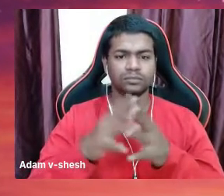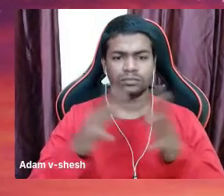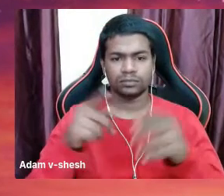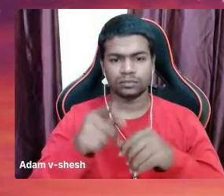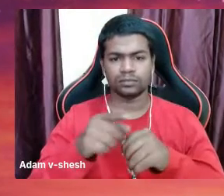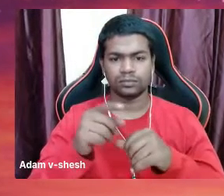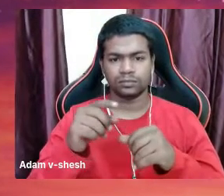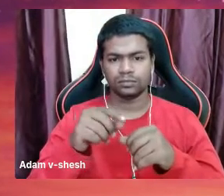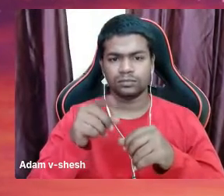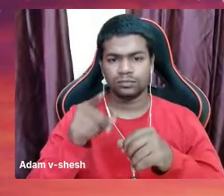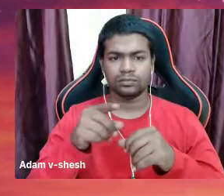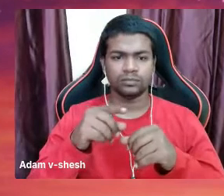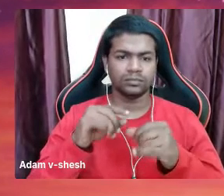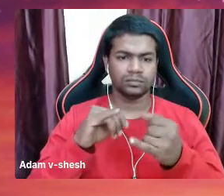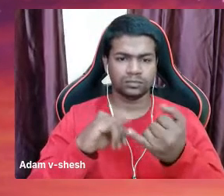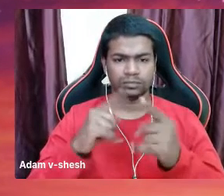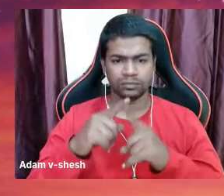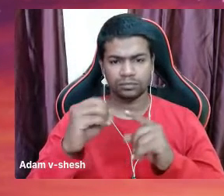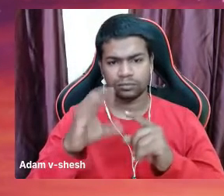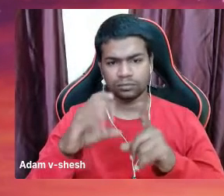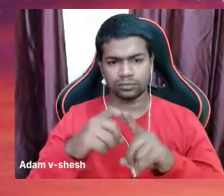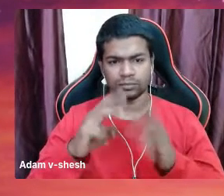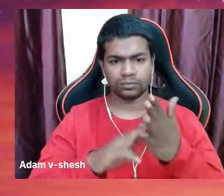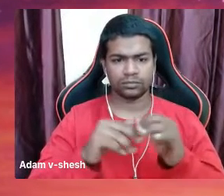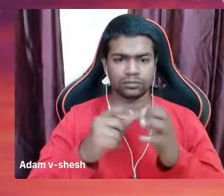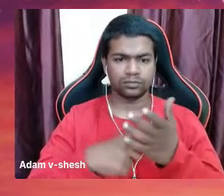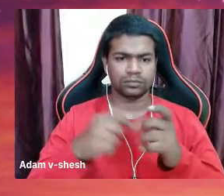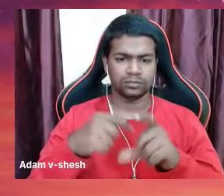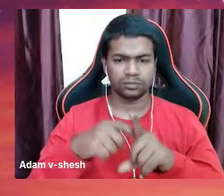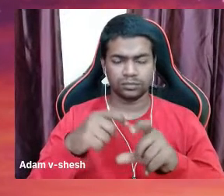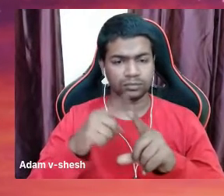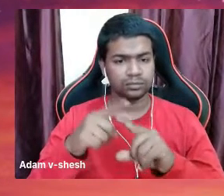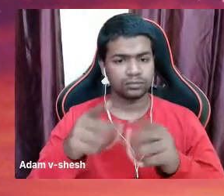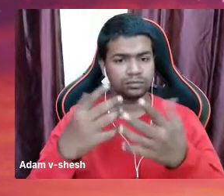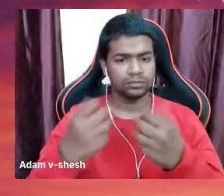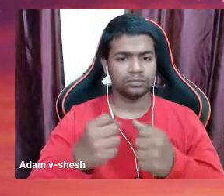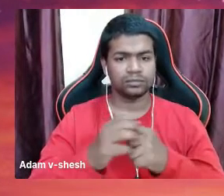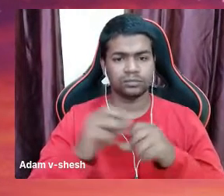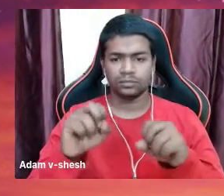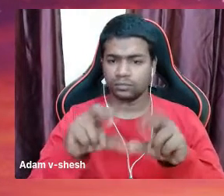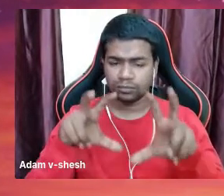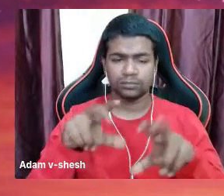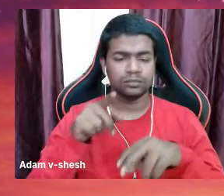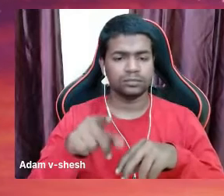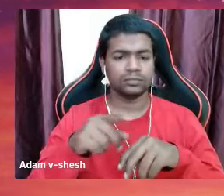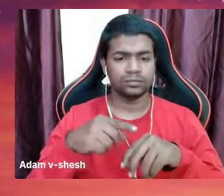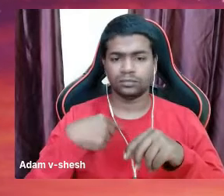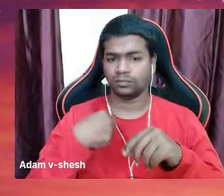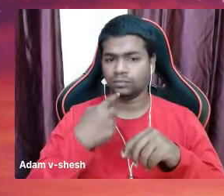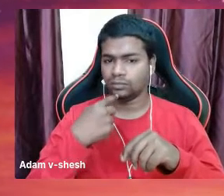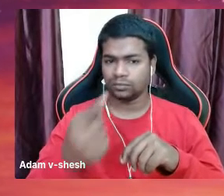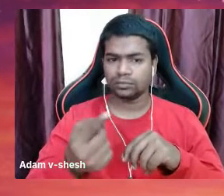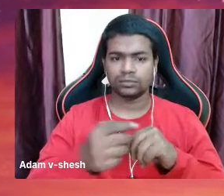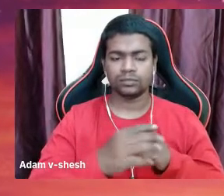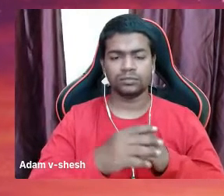stock market, I can tell you that the extent of domestic capital that is getting unlocked as we speak going into